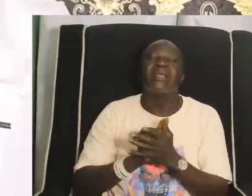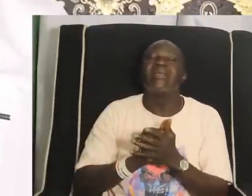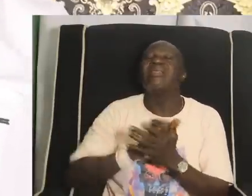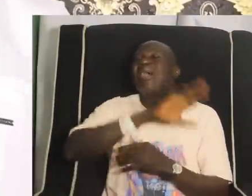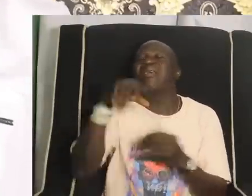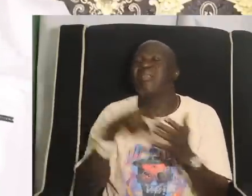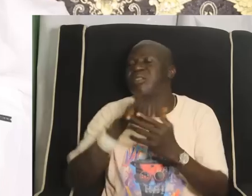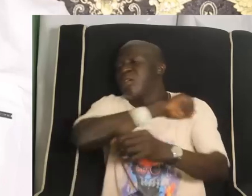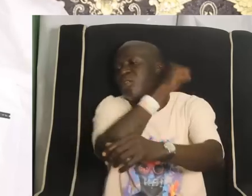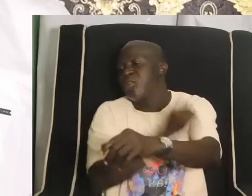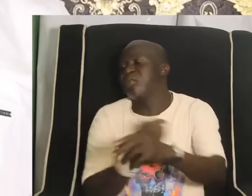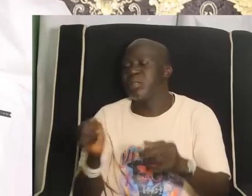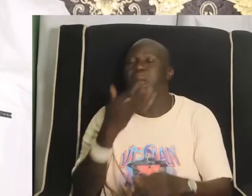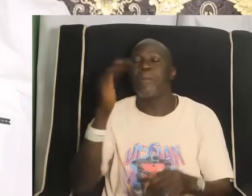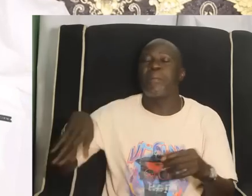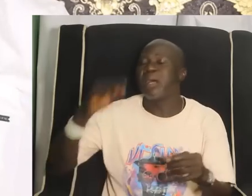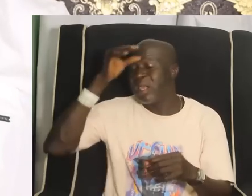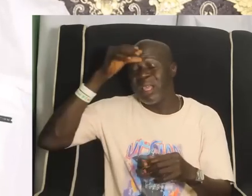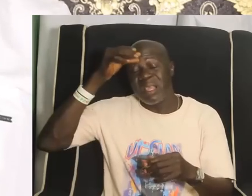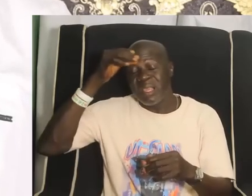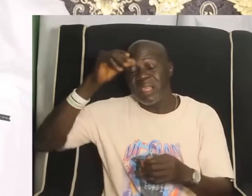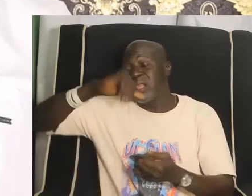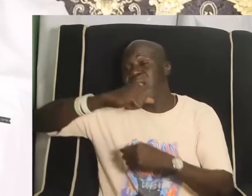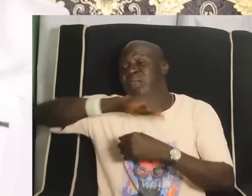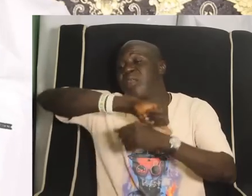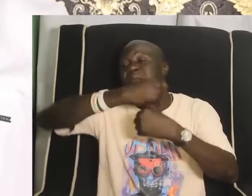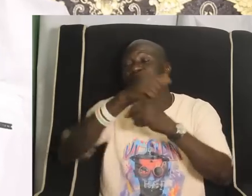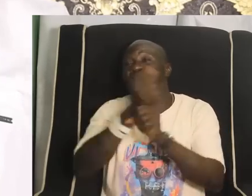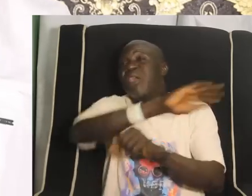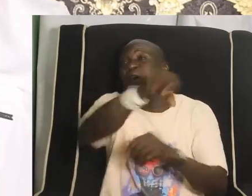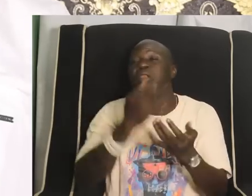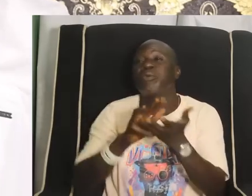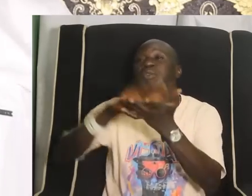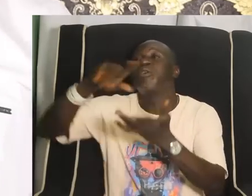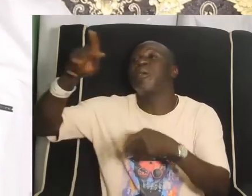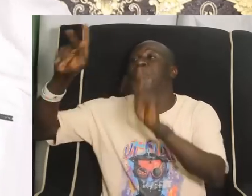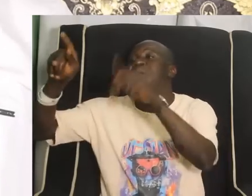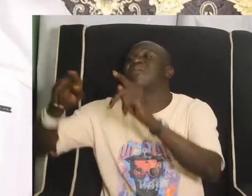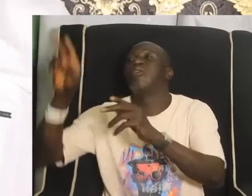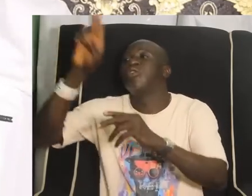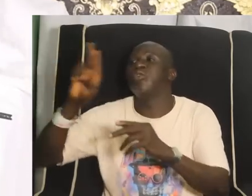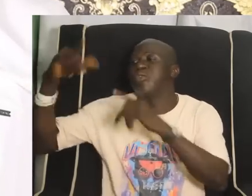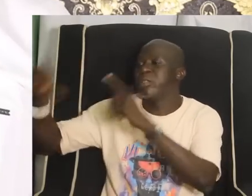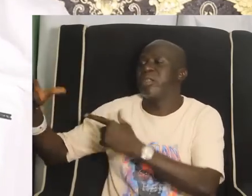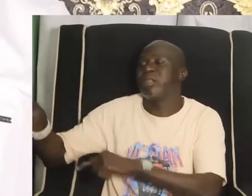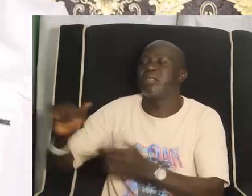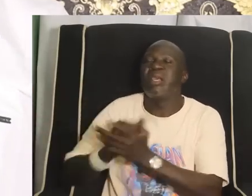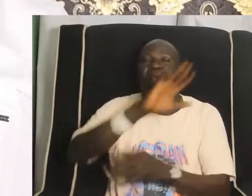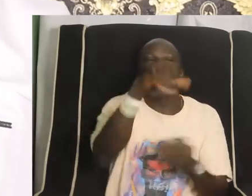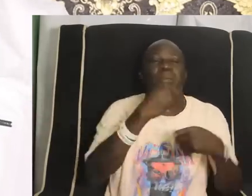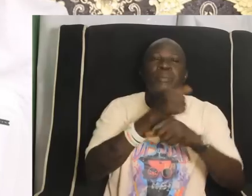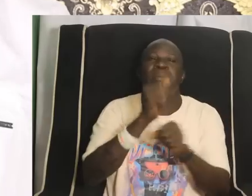You don't know you must run after your life. There is an evil battle. This authority is very bad. He make a lot of